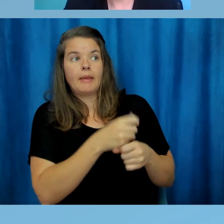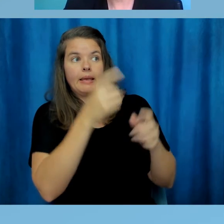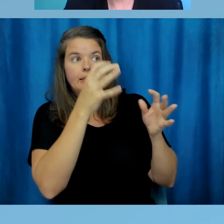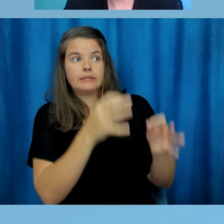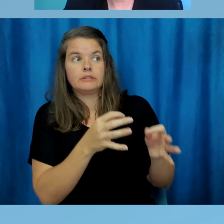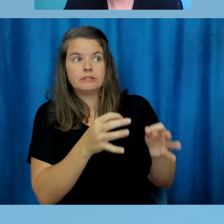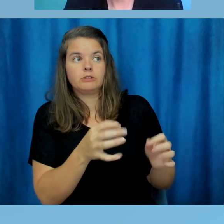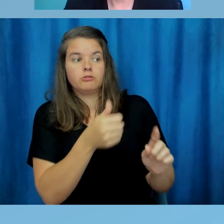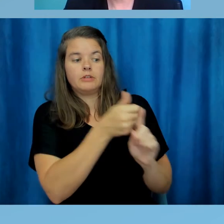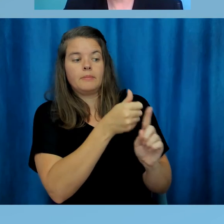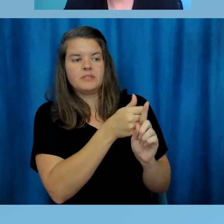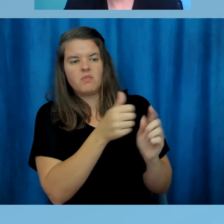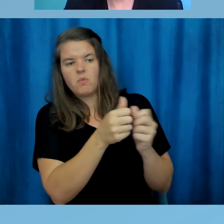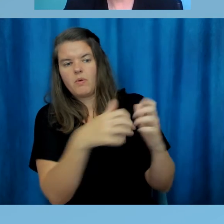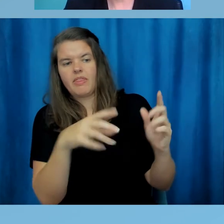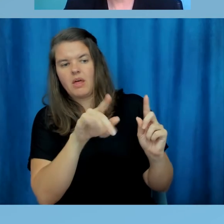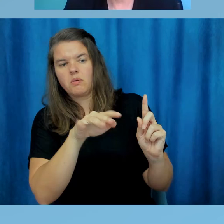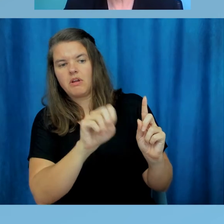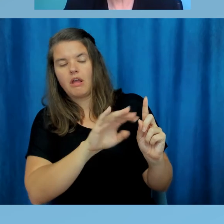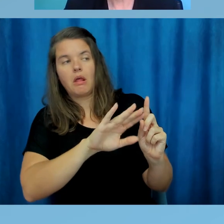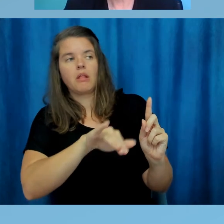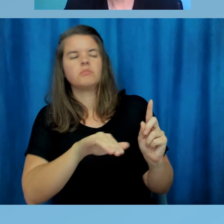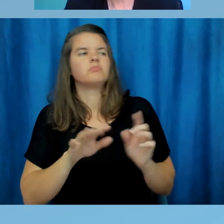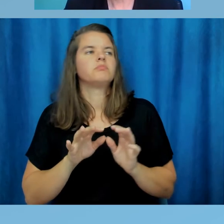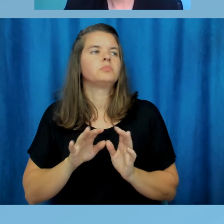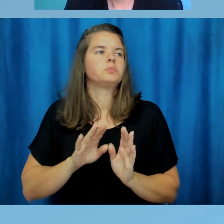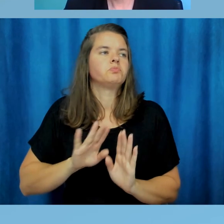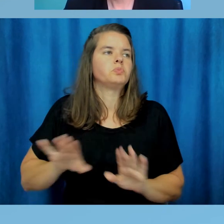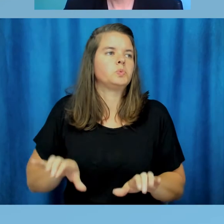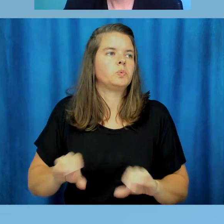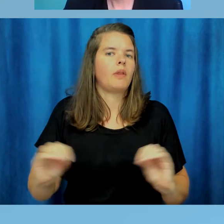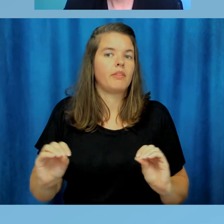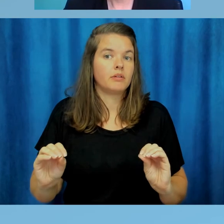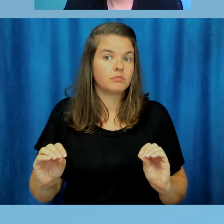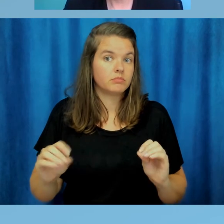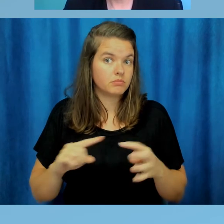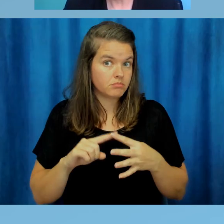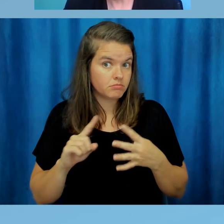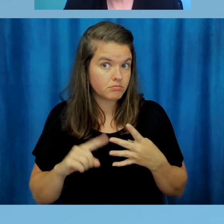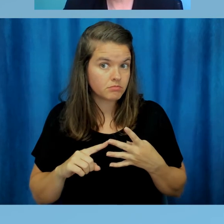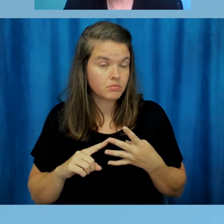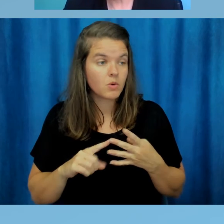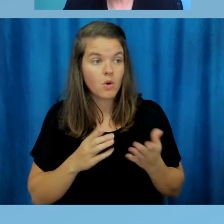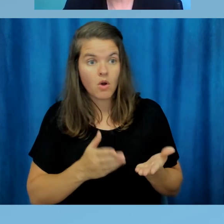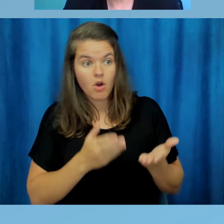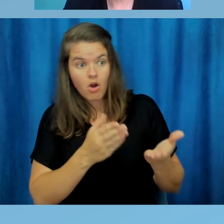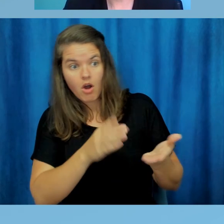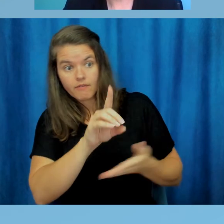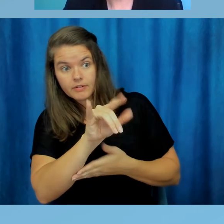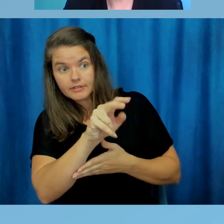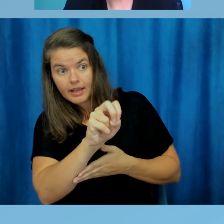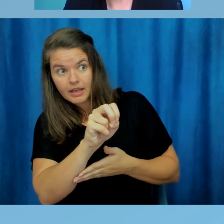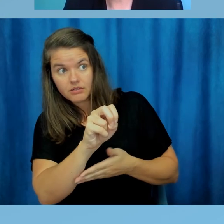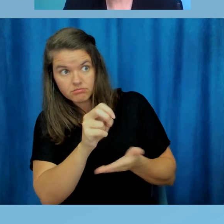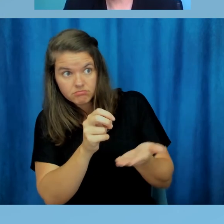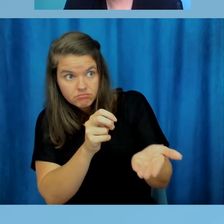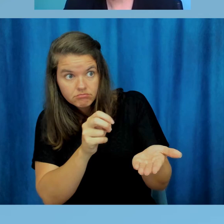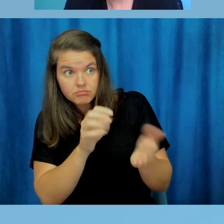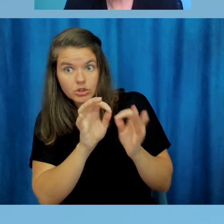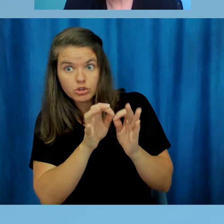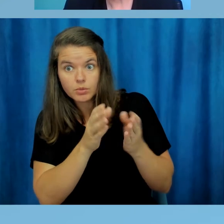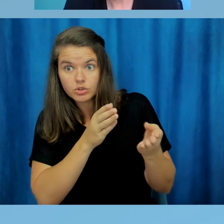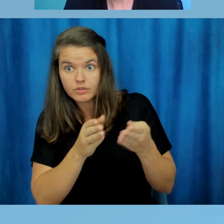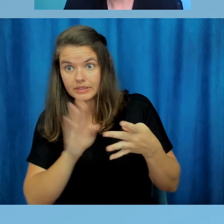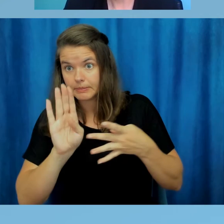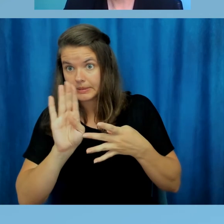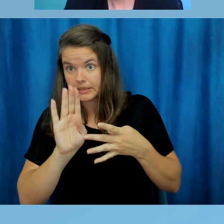own decisions without Diane's input? Do you offer Diane interpreting services?